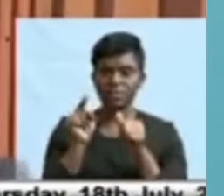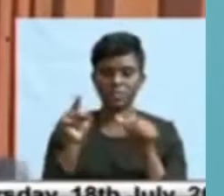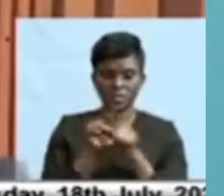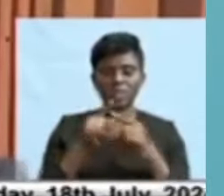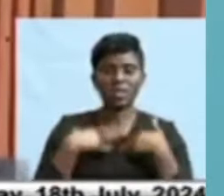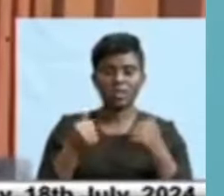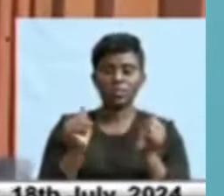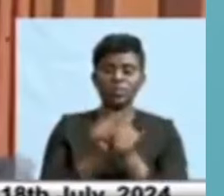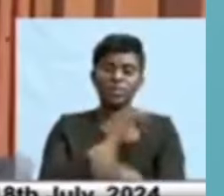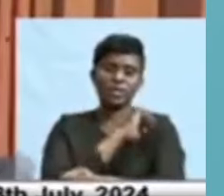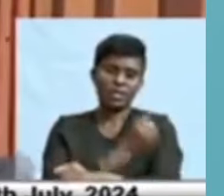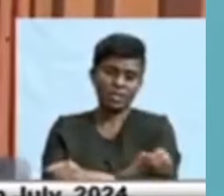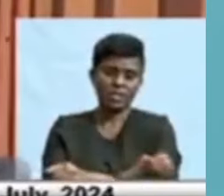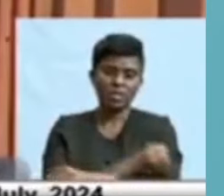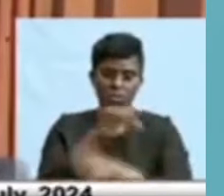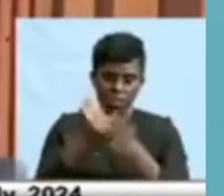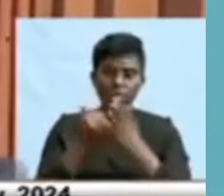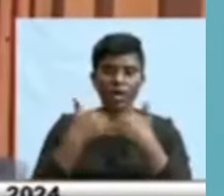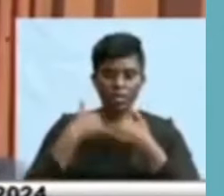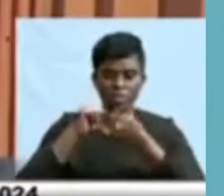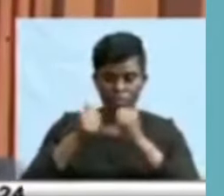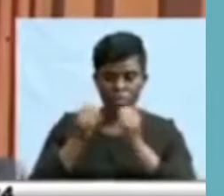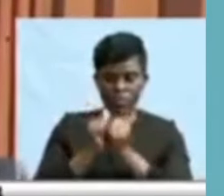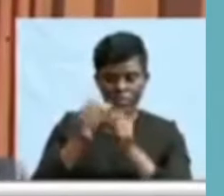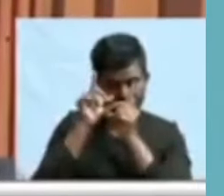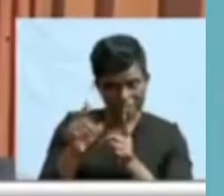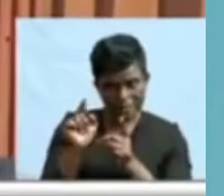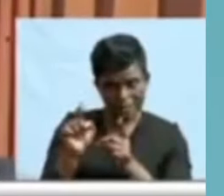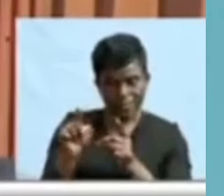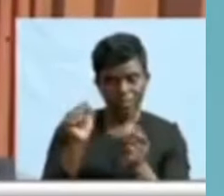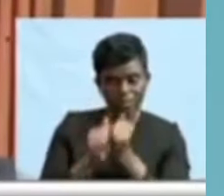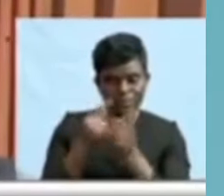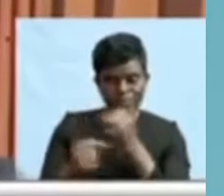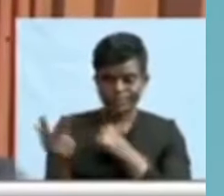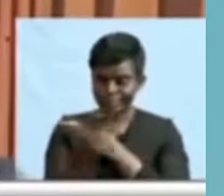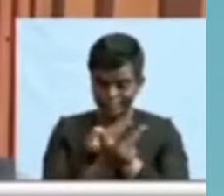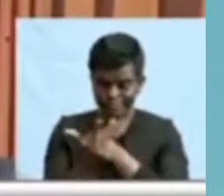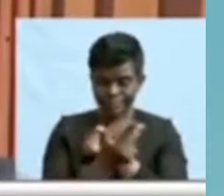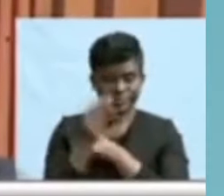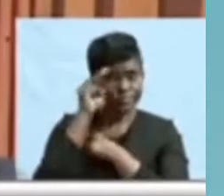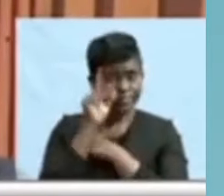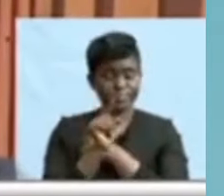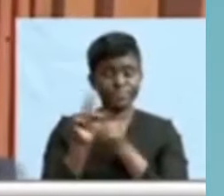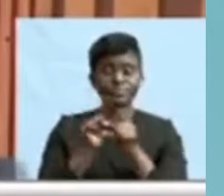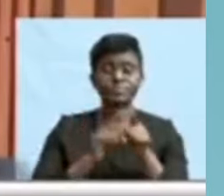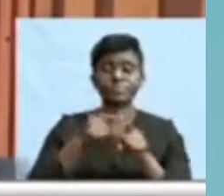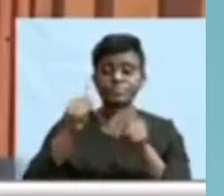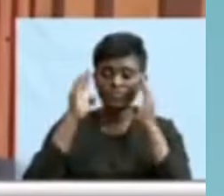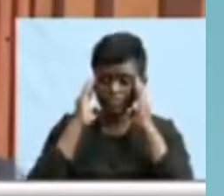Health and Energy. We are all affected by the decisions that these three ministries attend